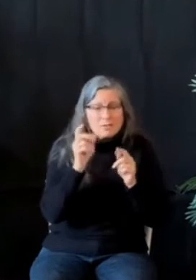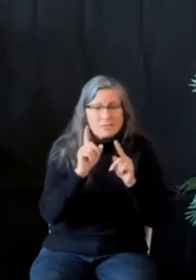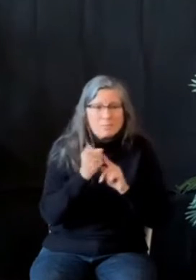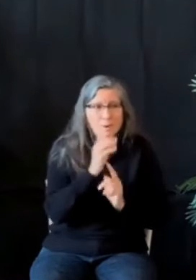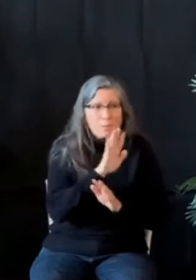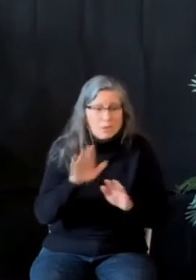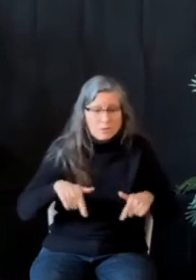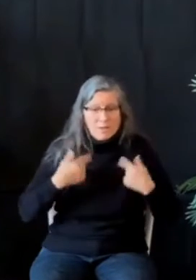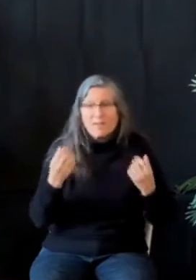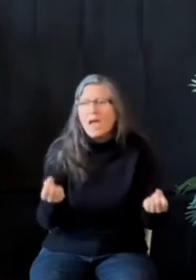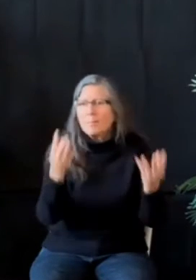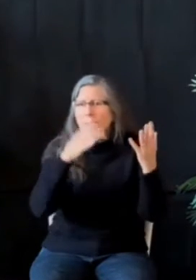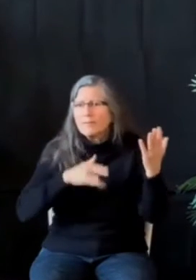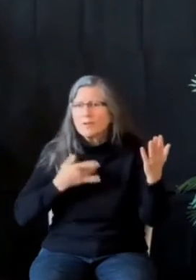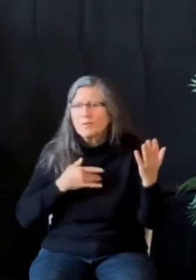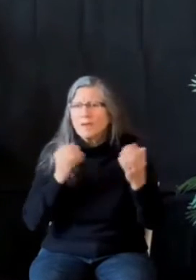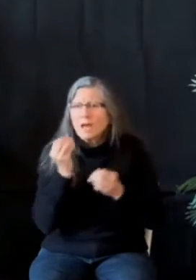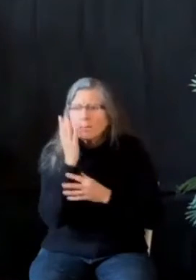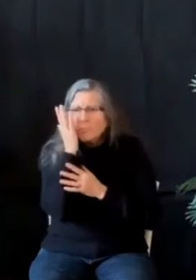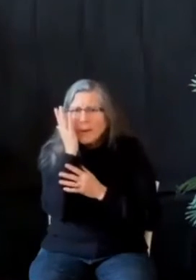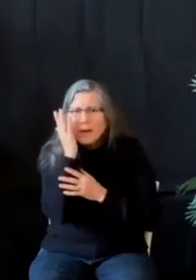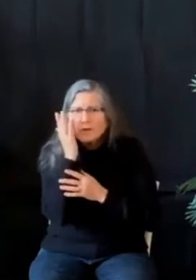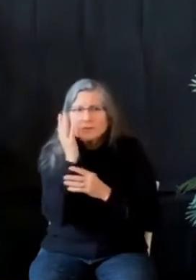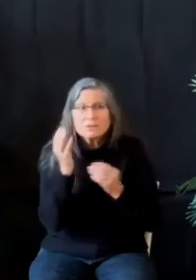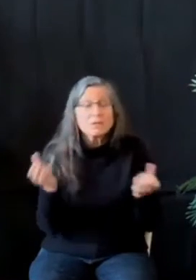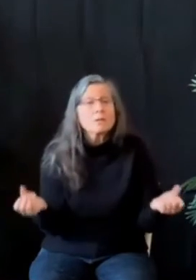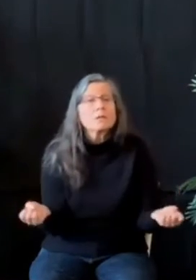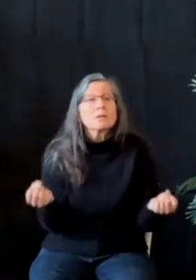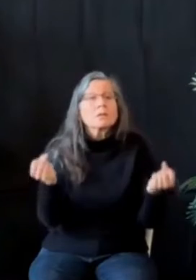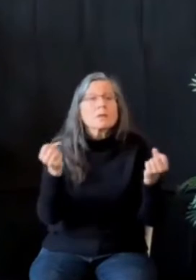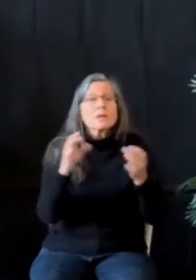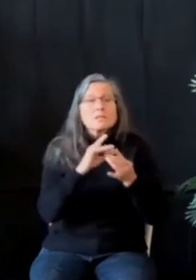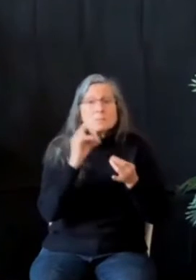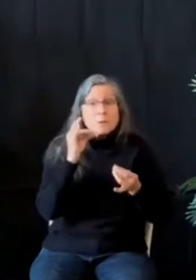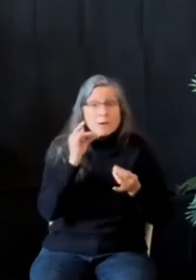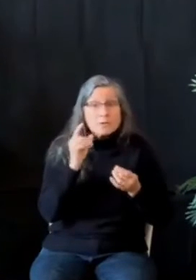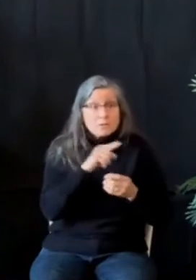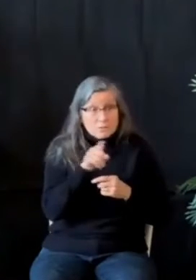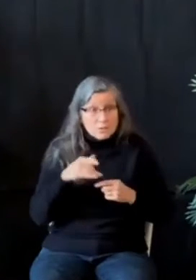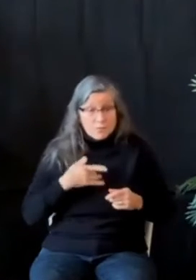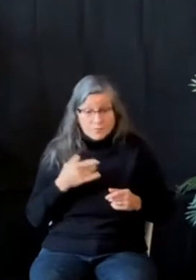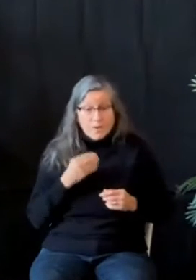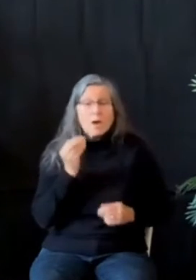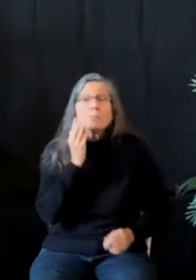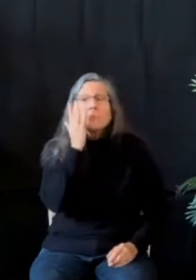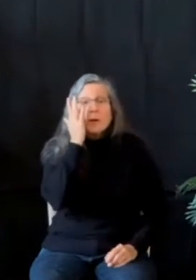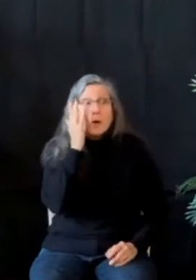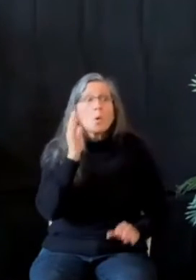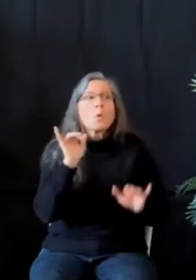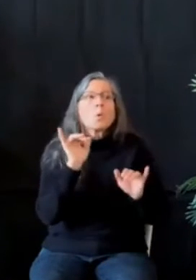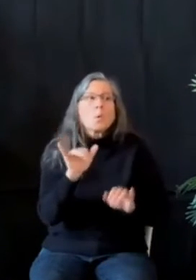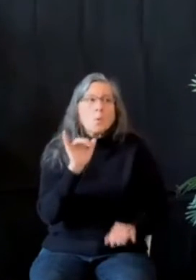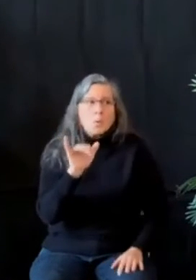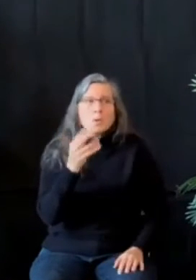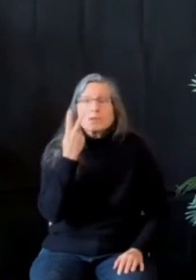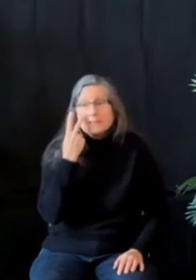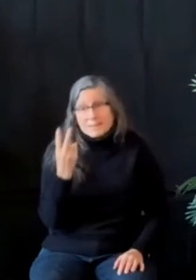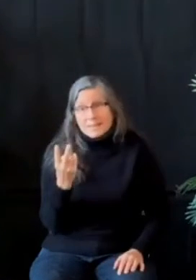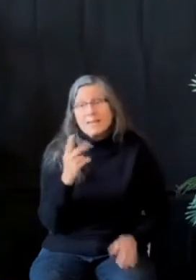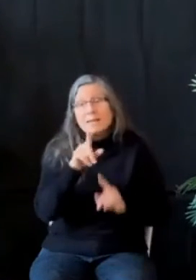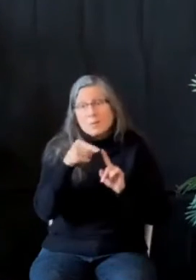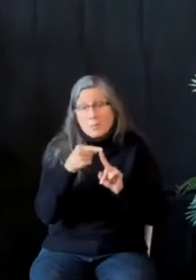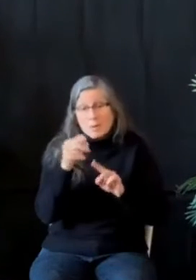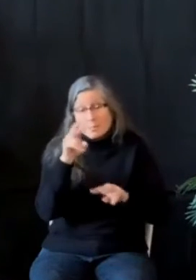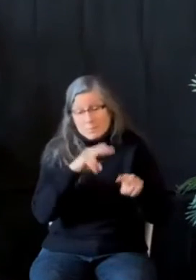embarrassed? How many of y'all have been embarrassed spiritually? Oh, you see, when